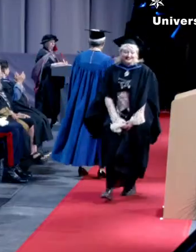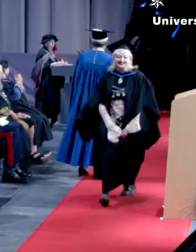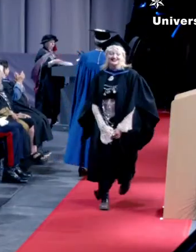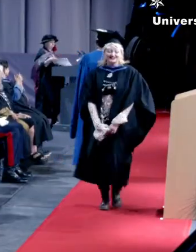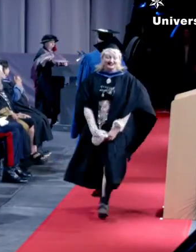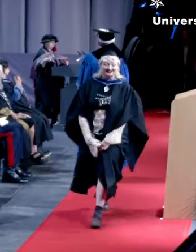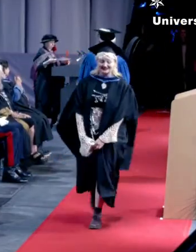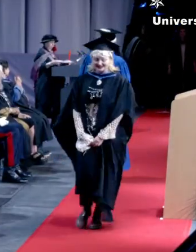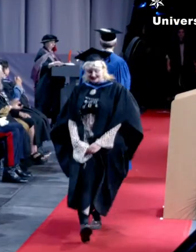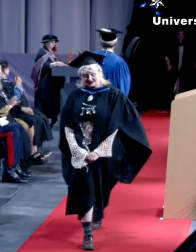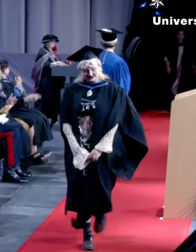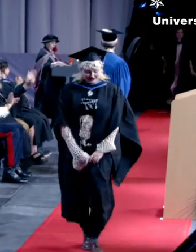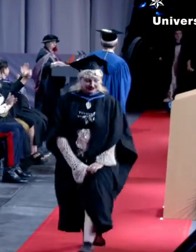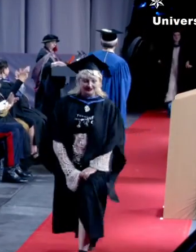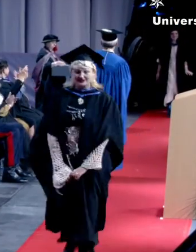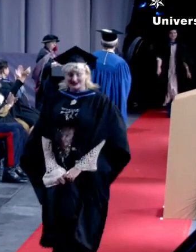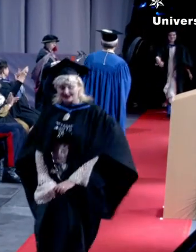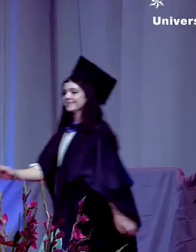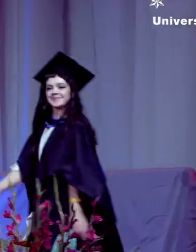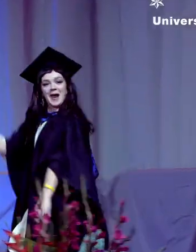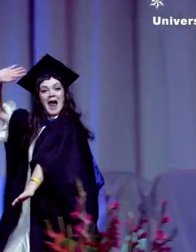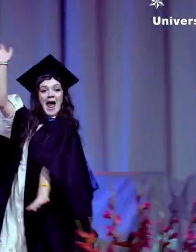Alva Coyle.